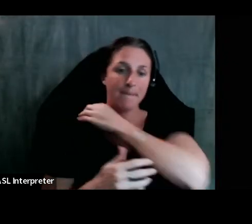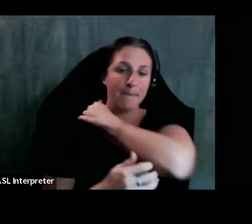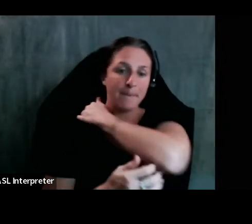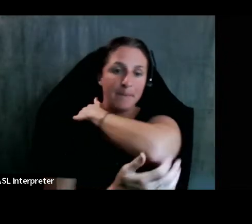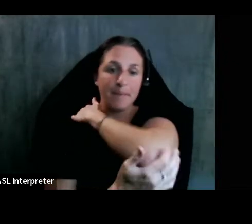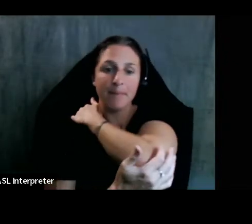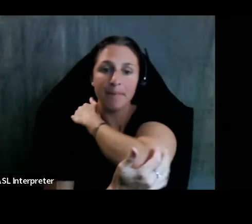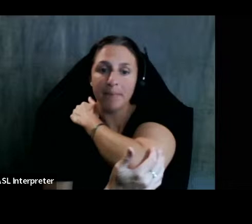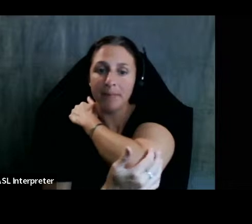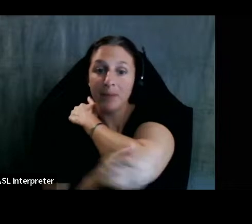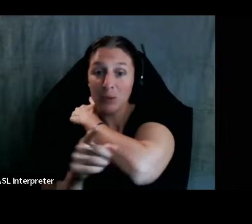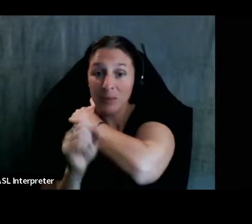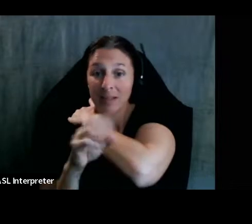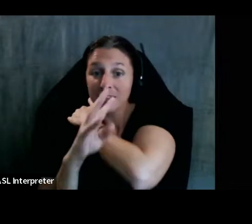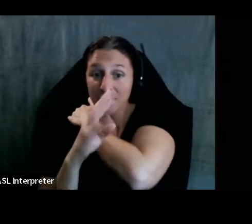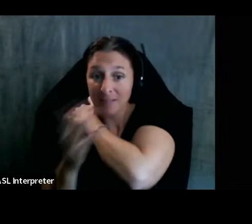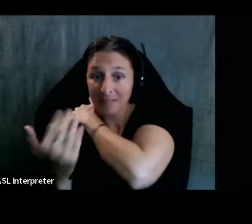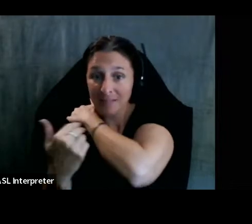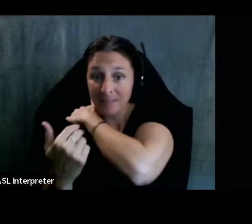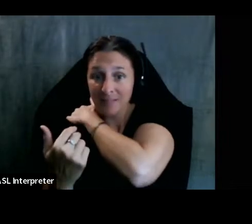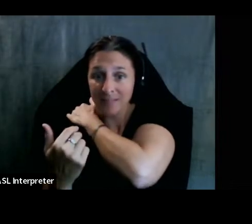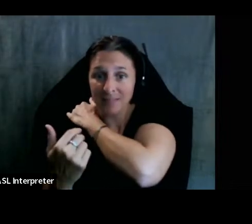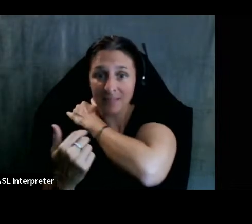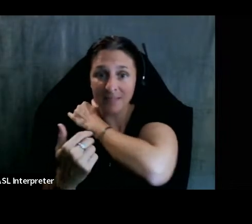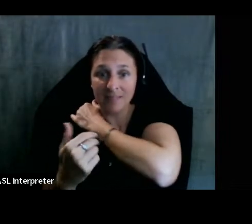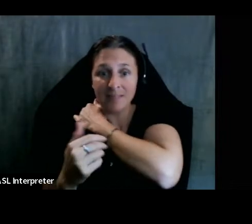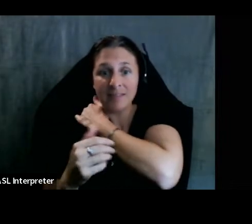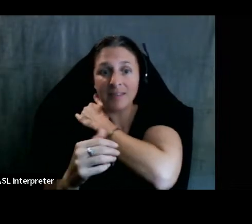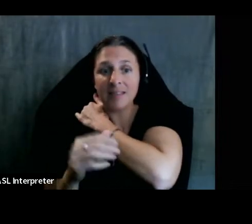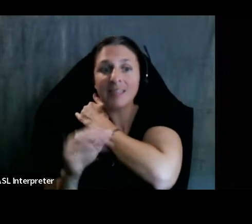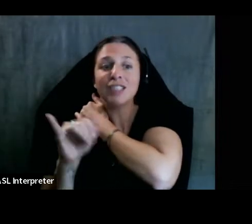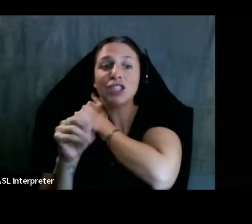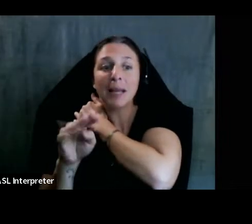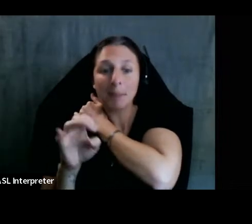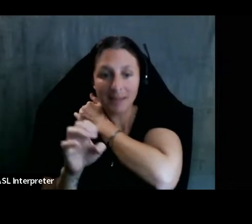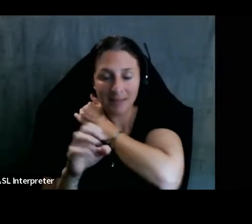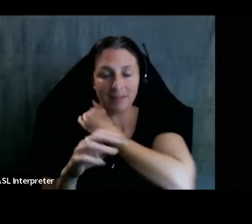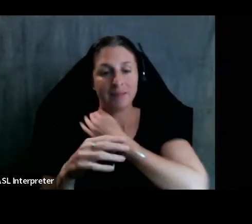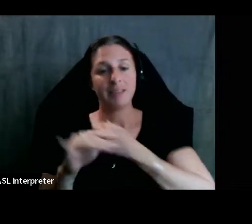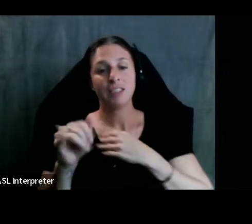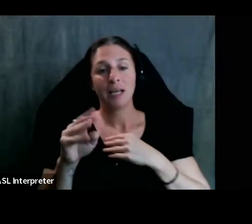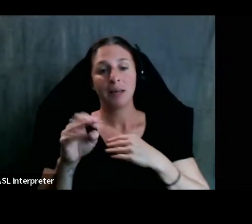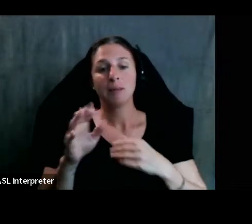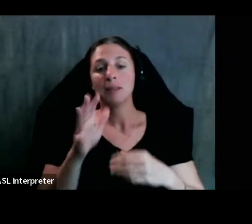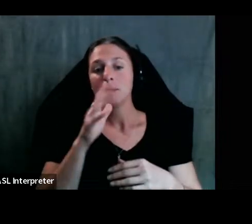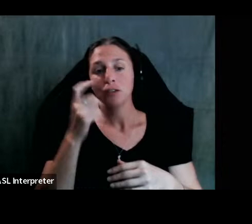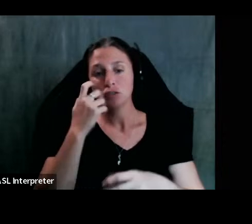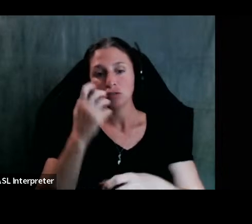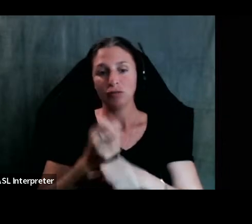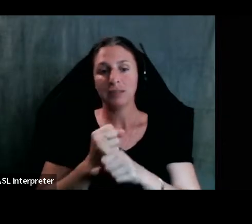Jamie's can mo- actually I- talk. can I? Yeah. Is it Jaime or Jamie? It's Jamie. Jamie. Jamie's mother just received